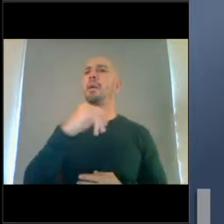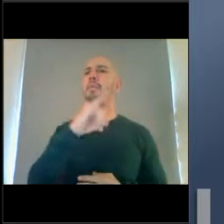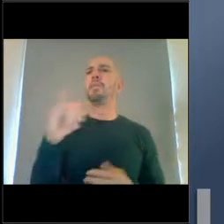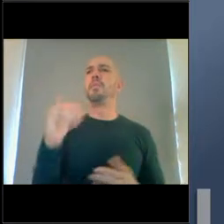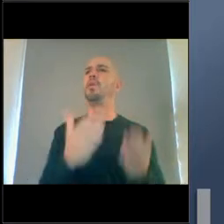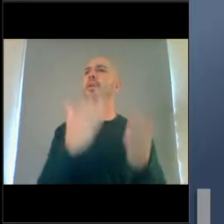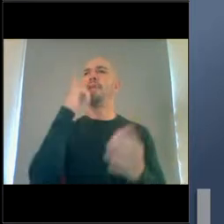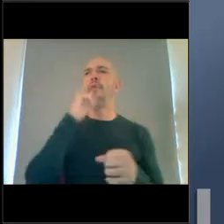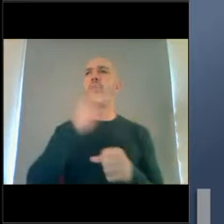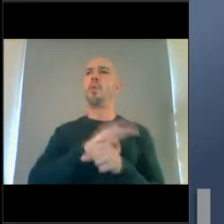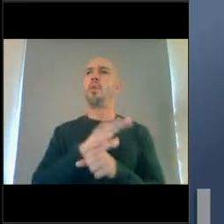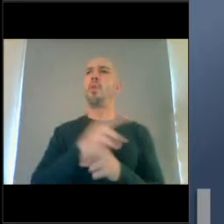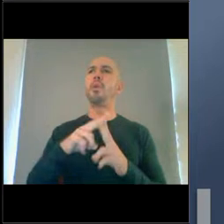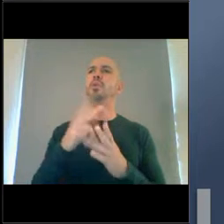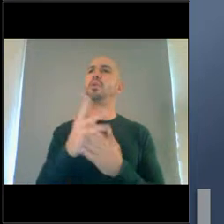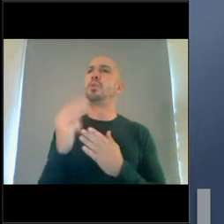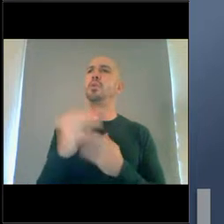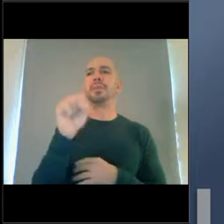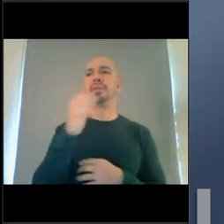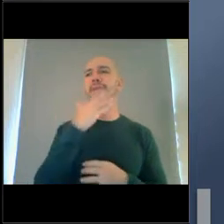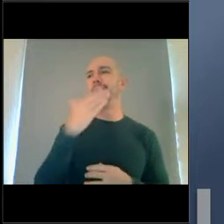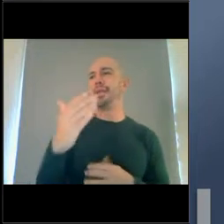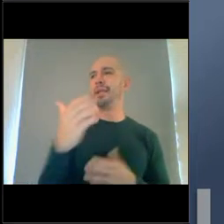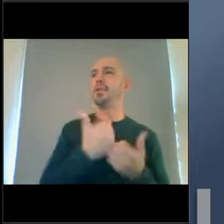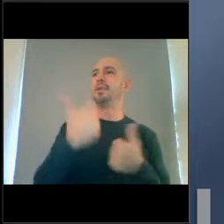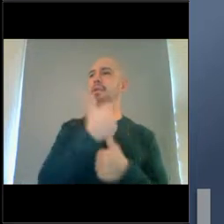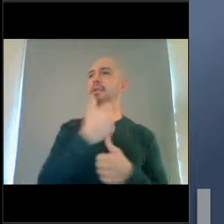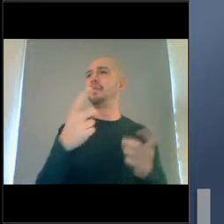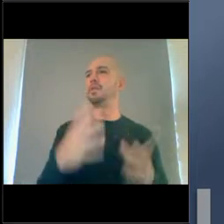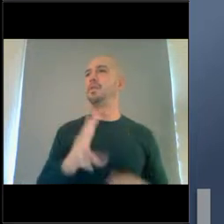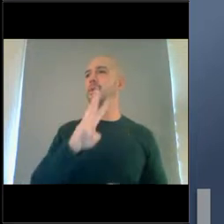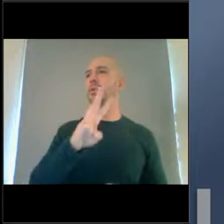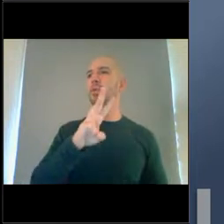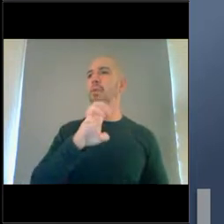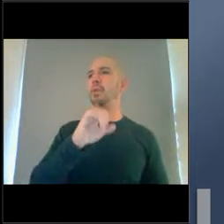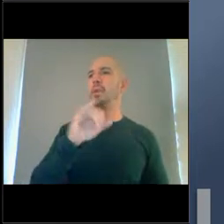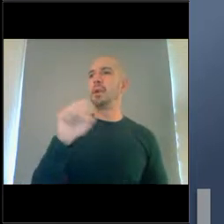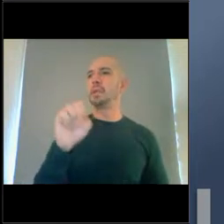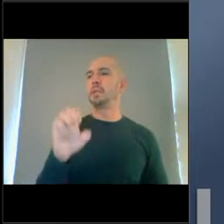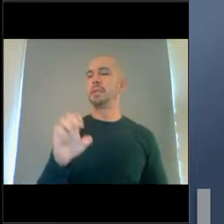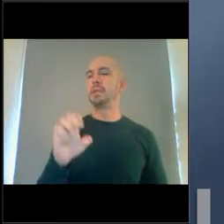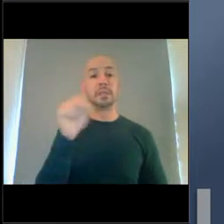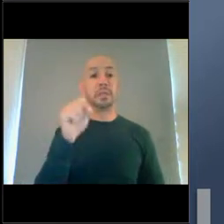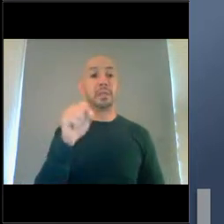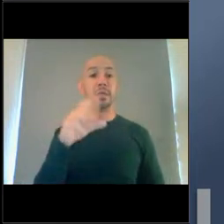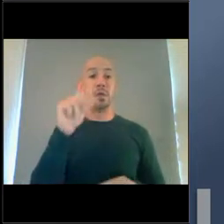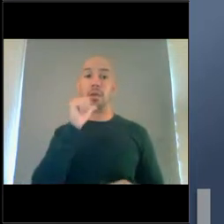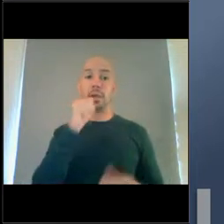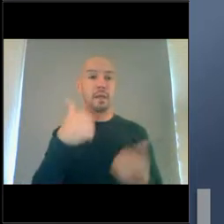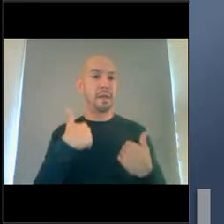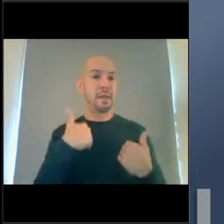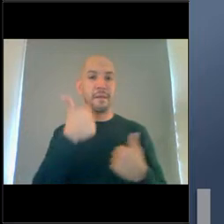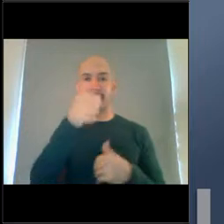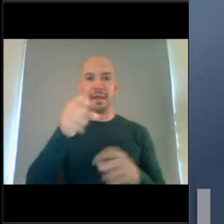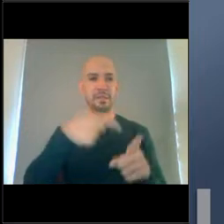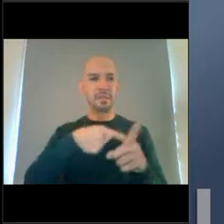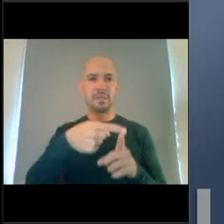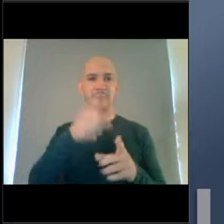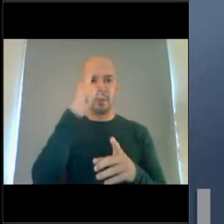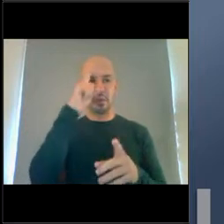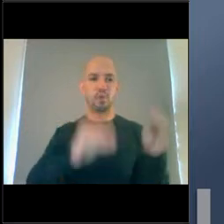program uh thank you executive director weiss um that's an excellent question there was no specific strategy for the